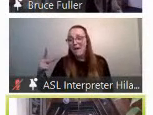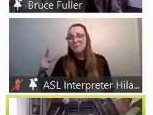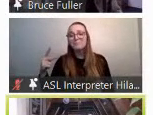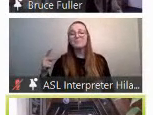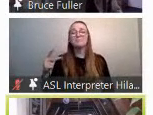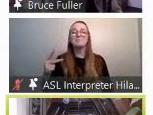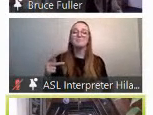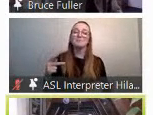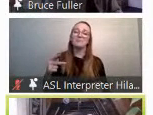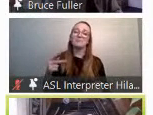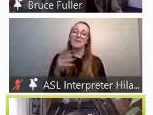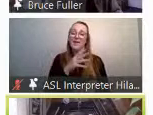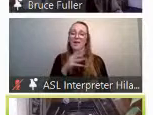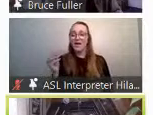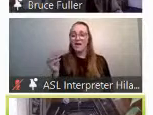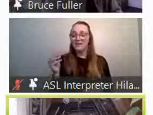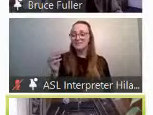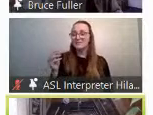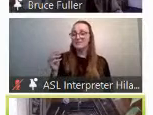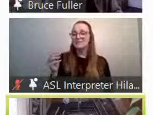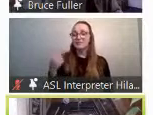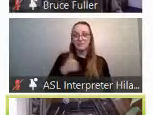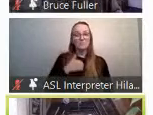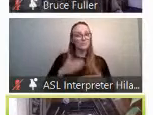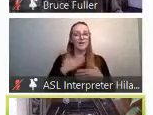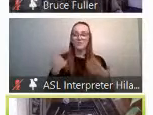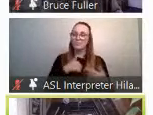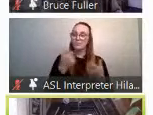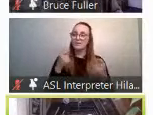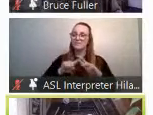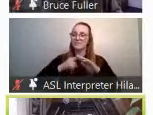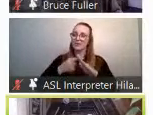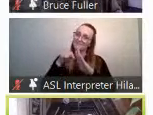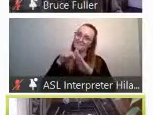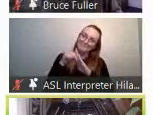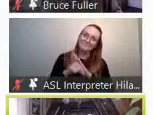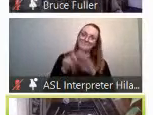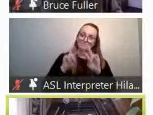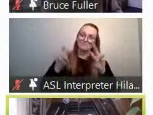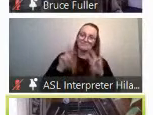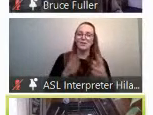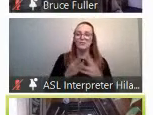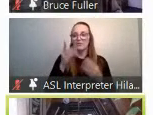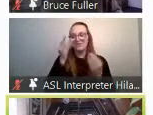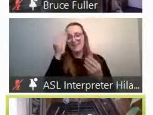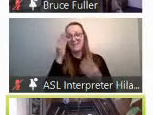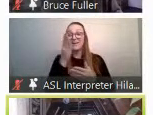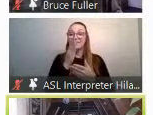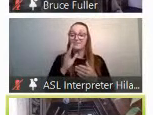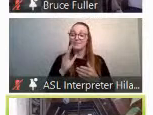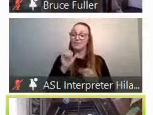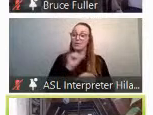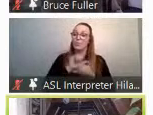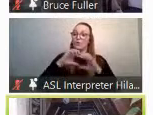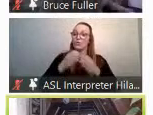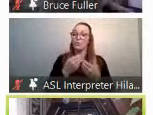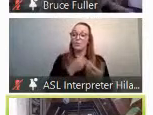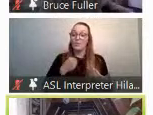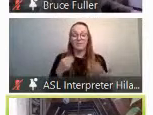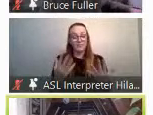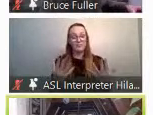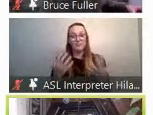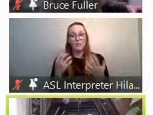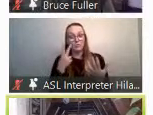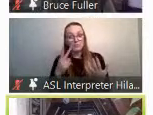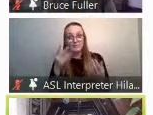and glad that we can start digging into some data today as work group members have requested, but obviously we'll continue